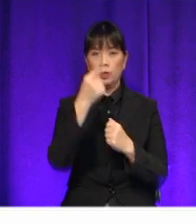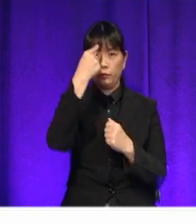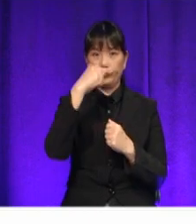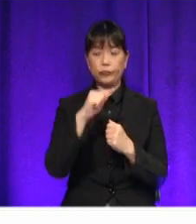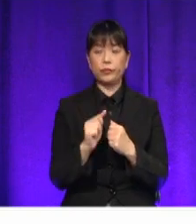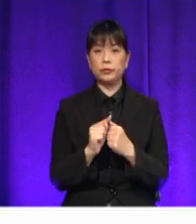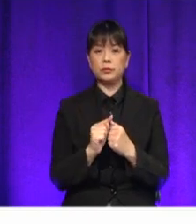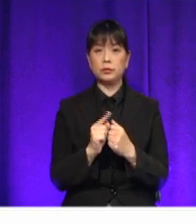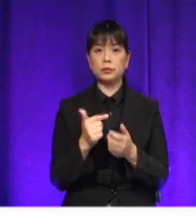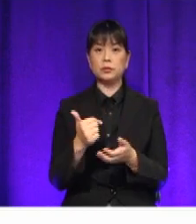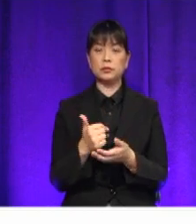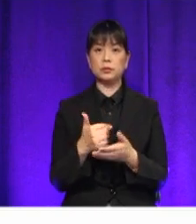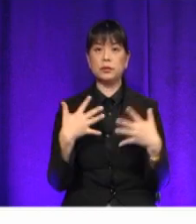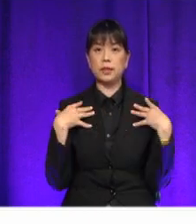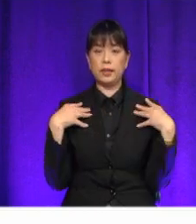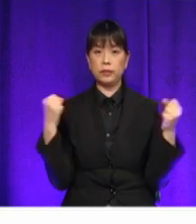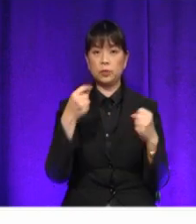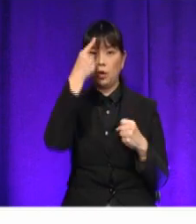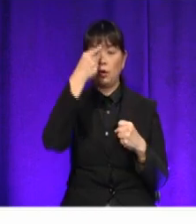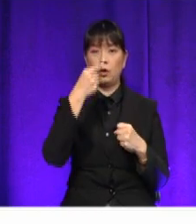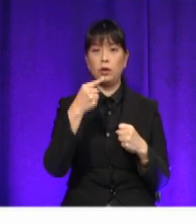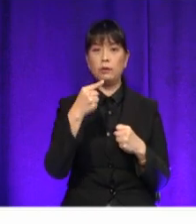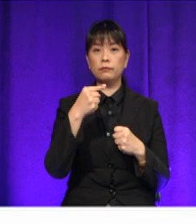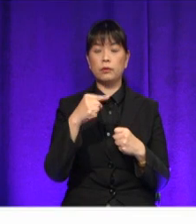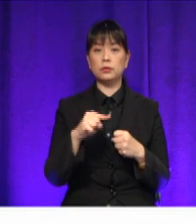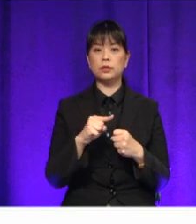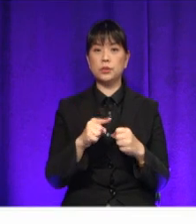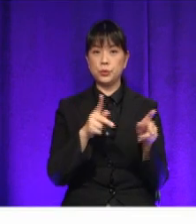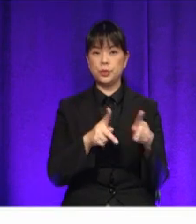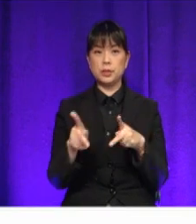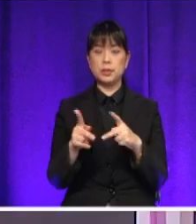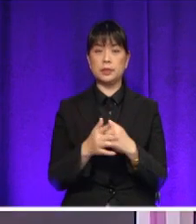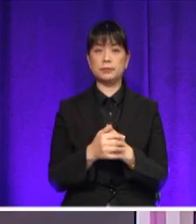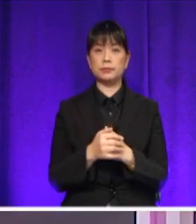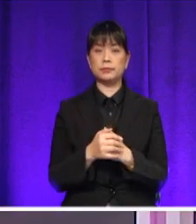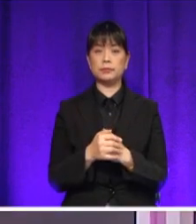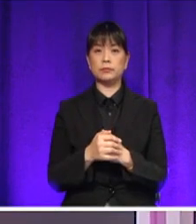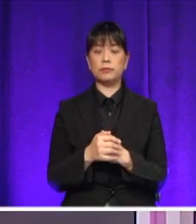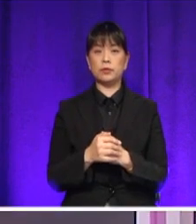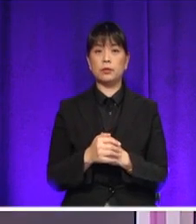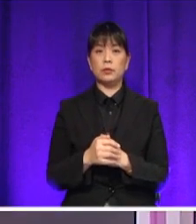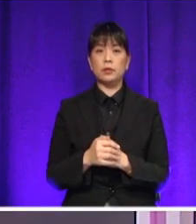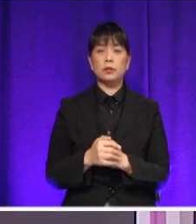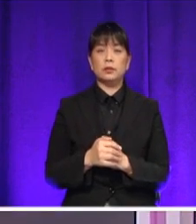for the health of students. Okay, that's really good. I like that idea of touchless